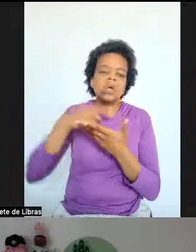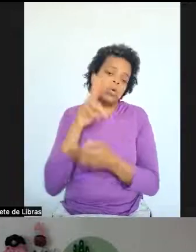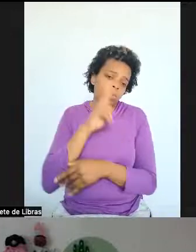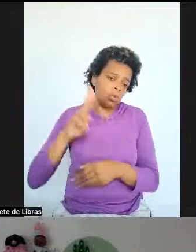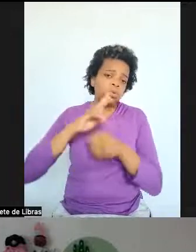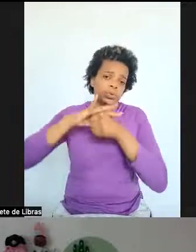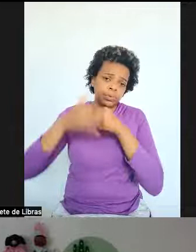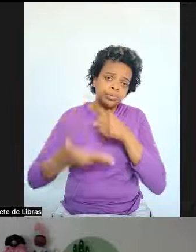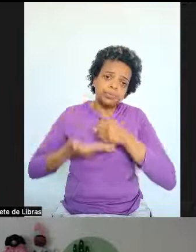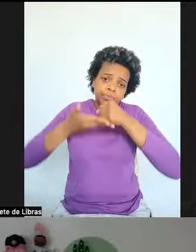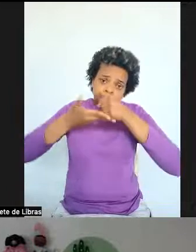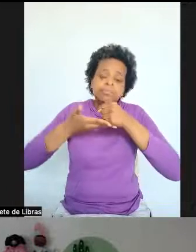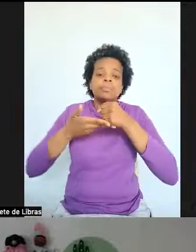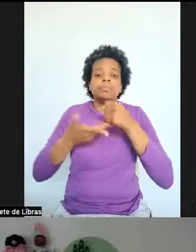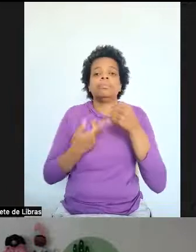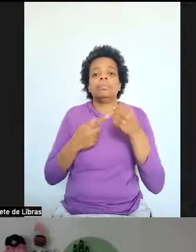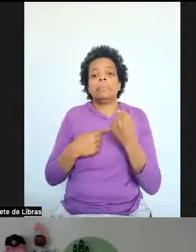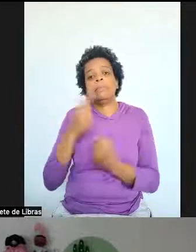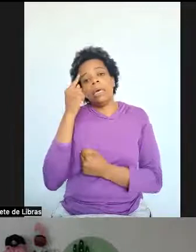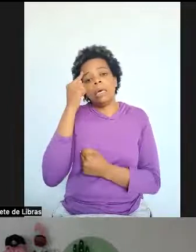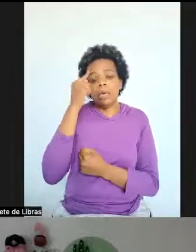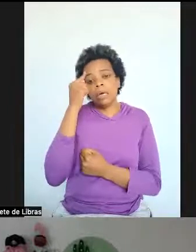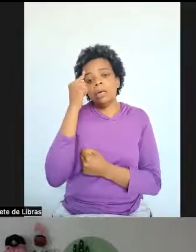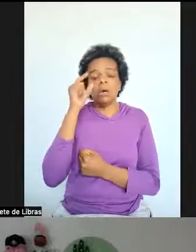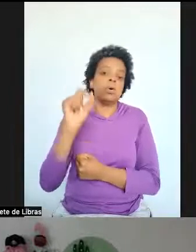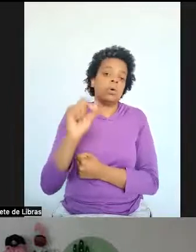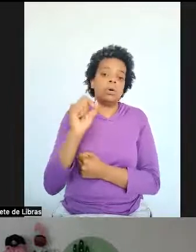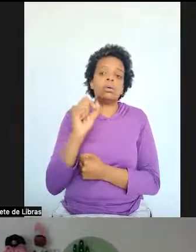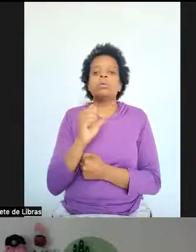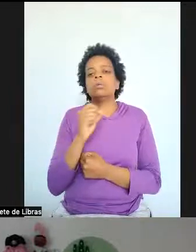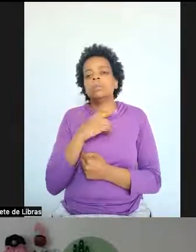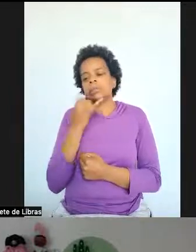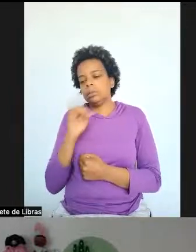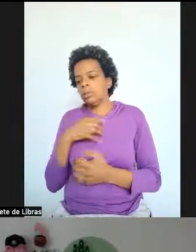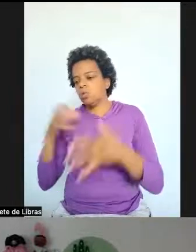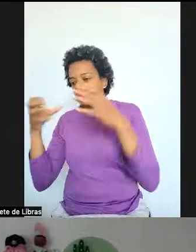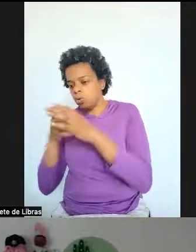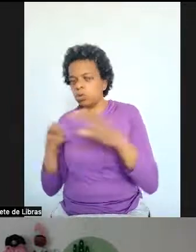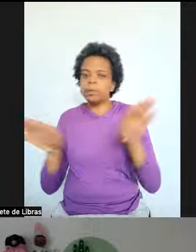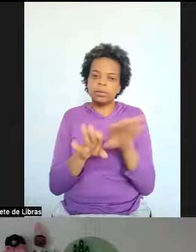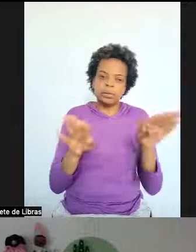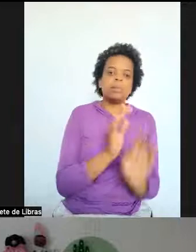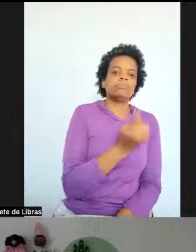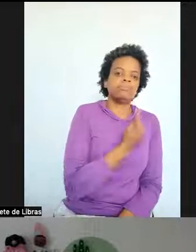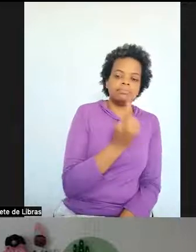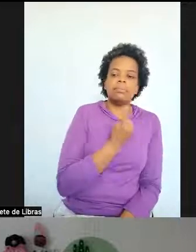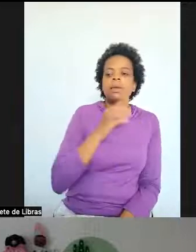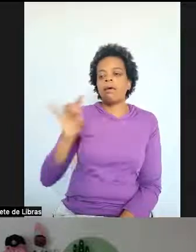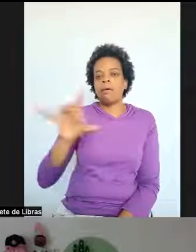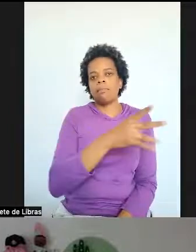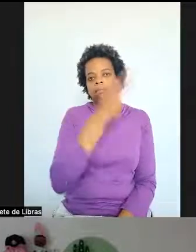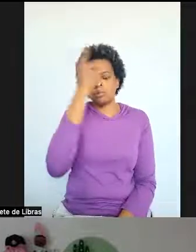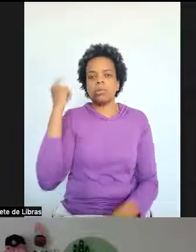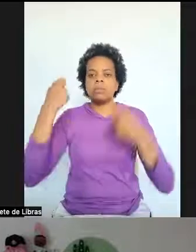It's really important the sustainable use of the resources of the area, both in individual and collective scale,